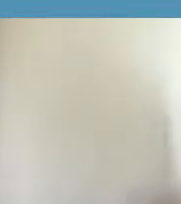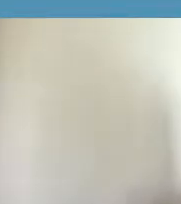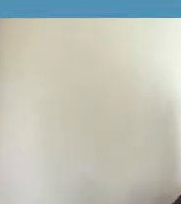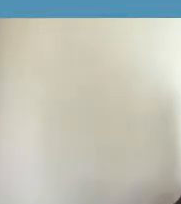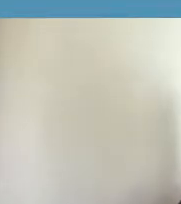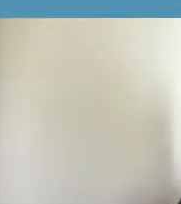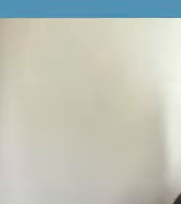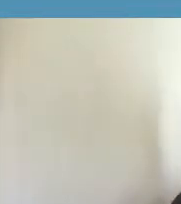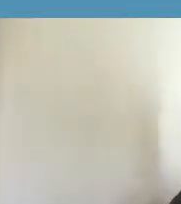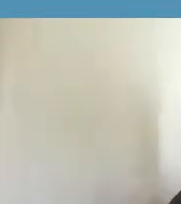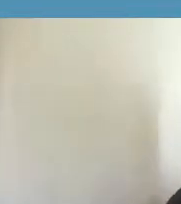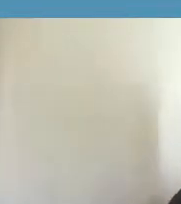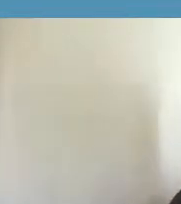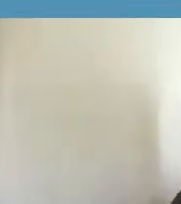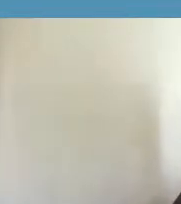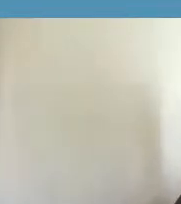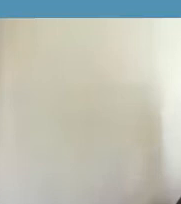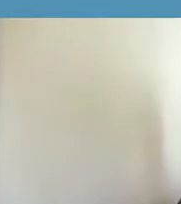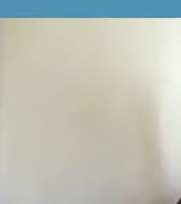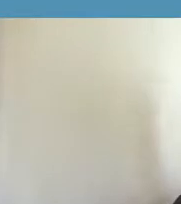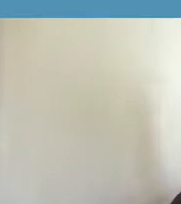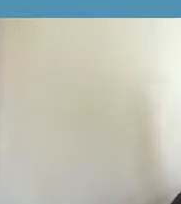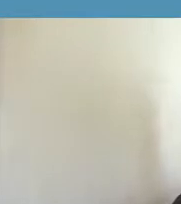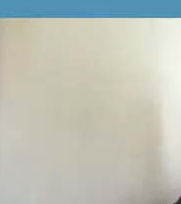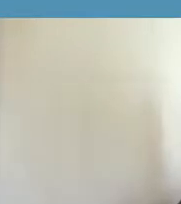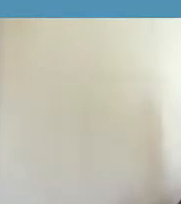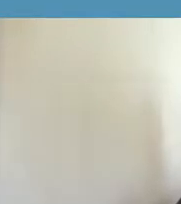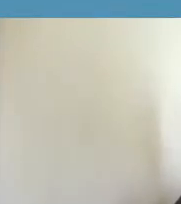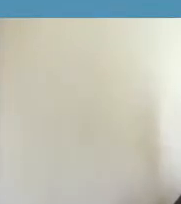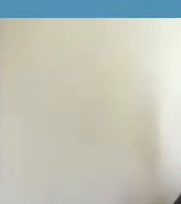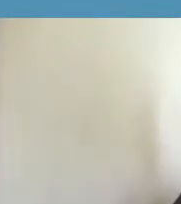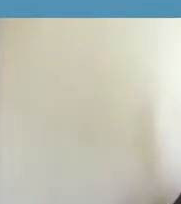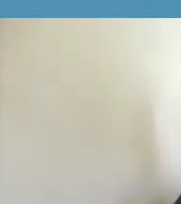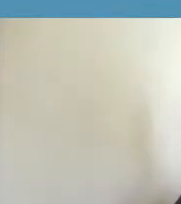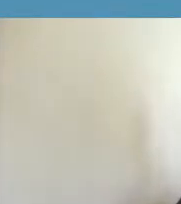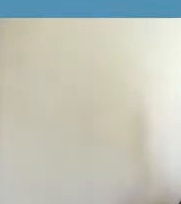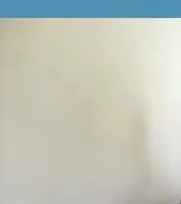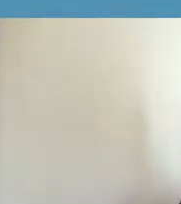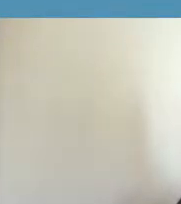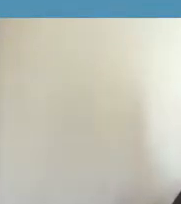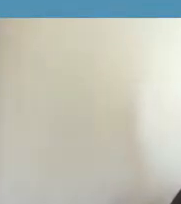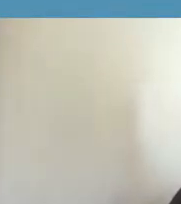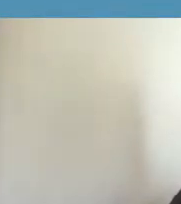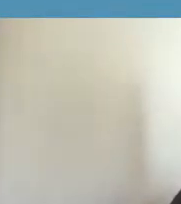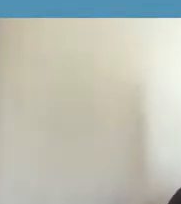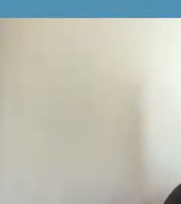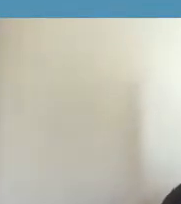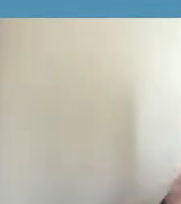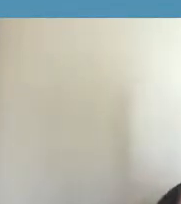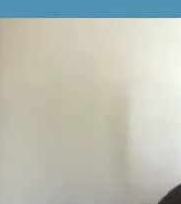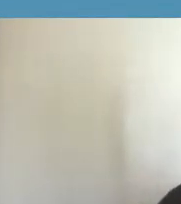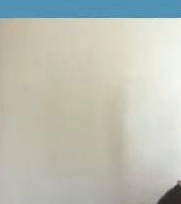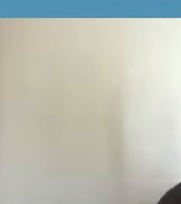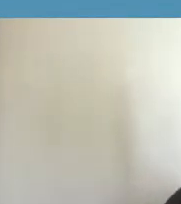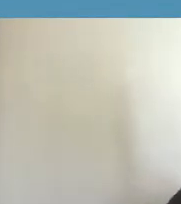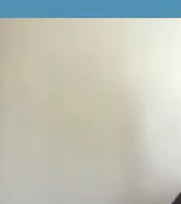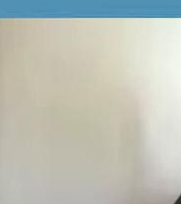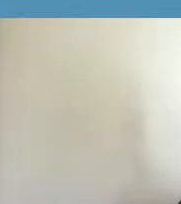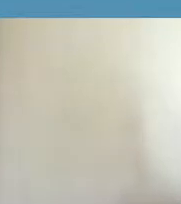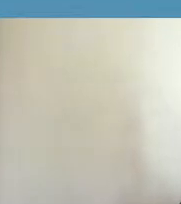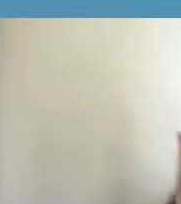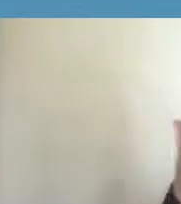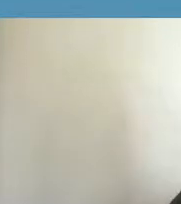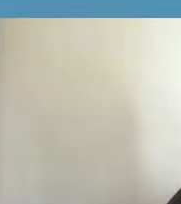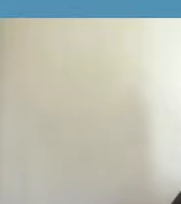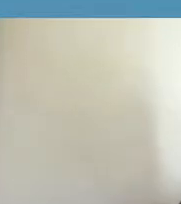technical session for Module 8, Audiences and Analytics, which will cover using analytics to understand audiences and optimize